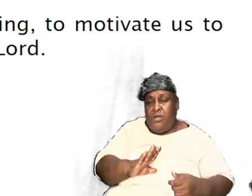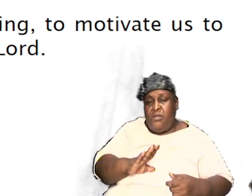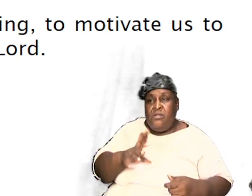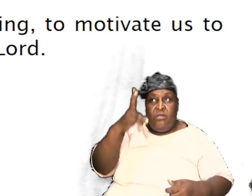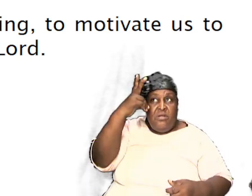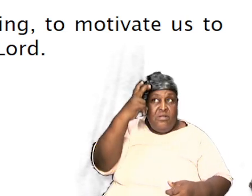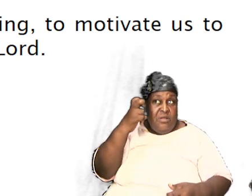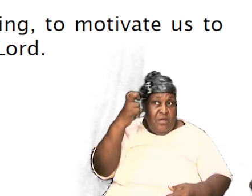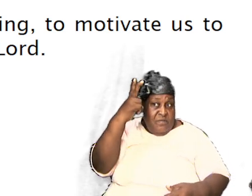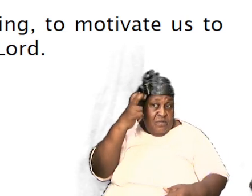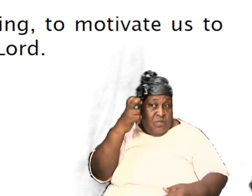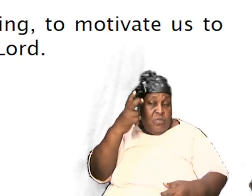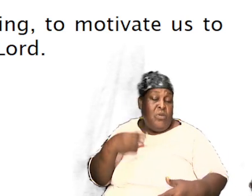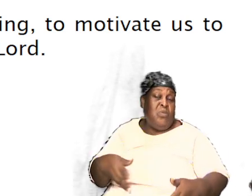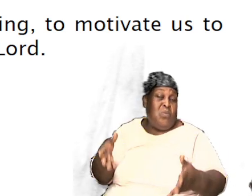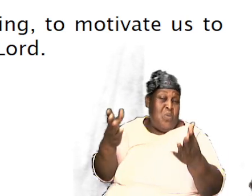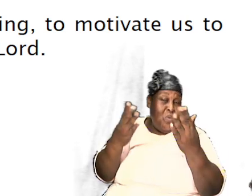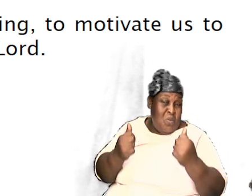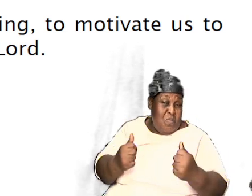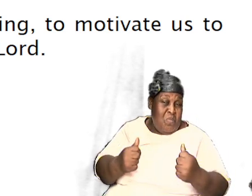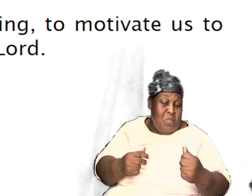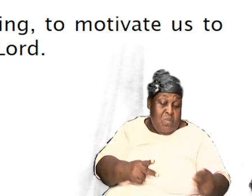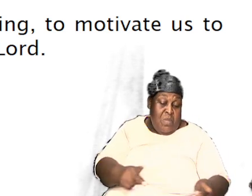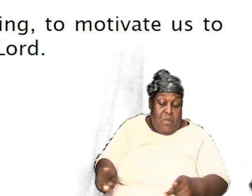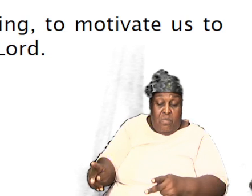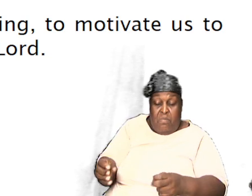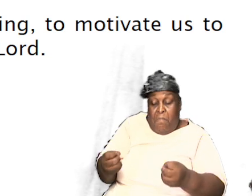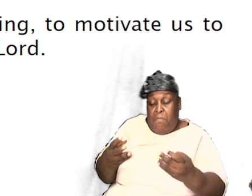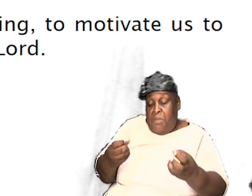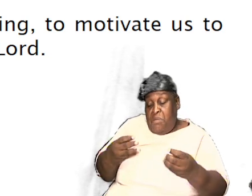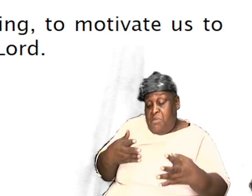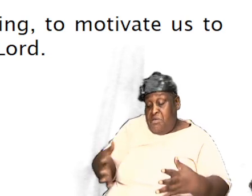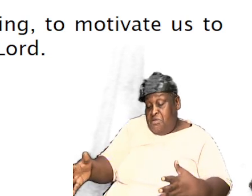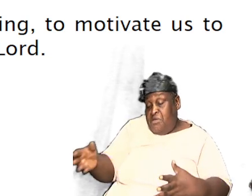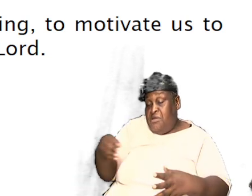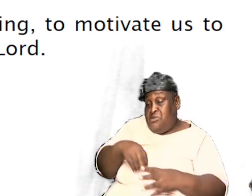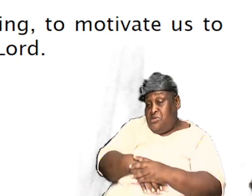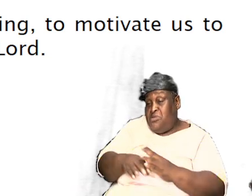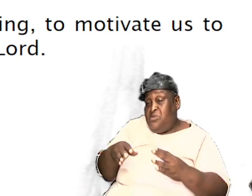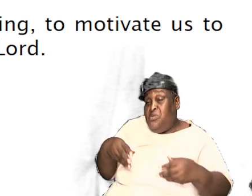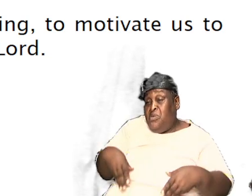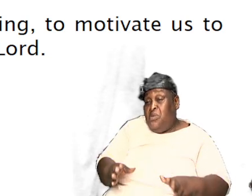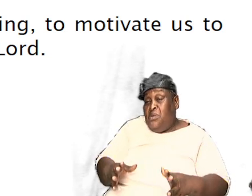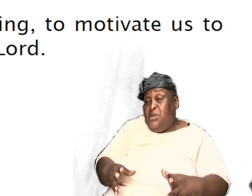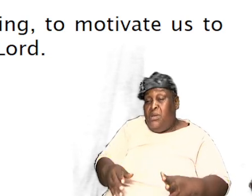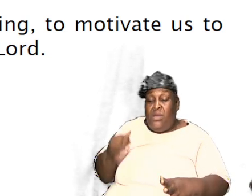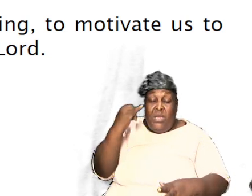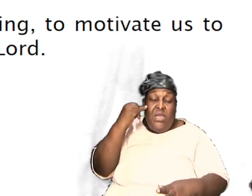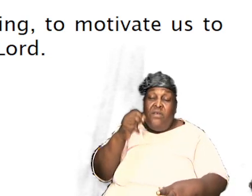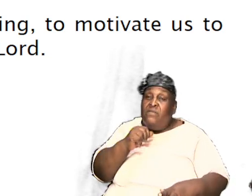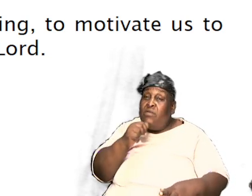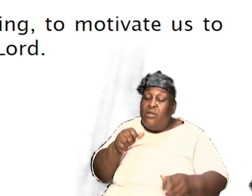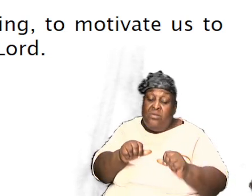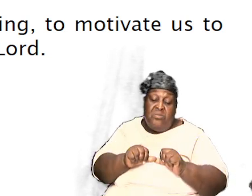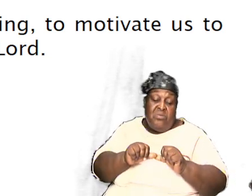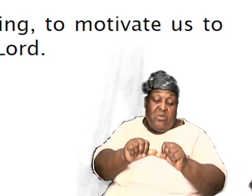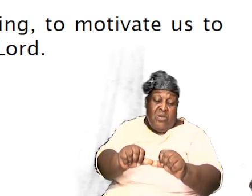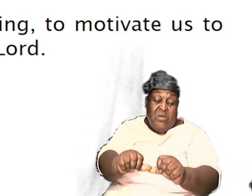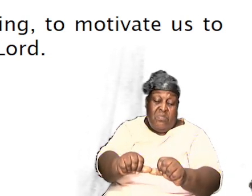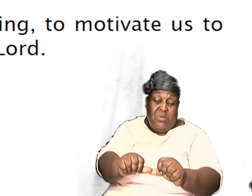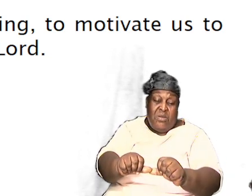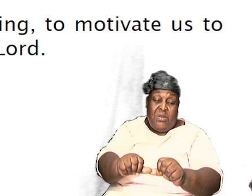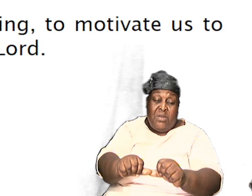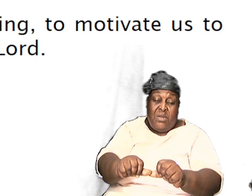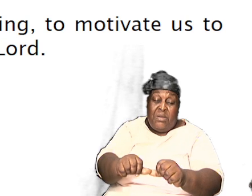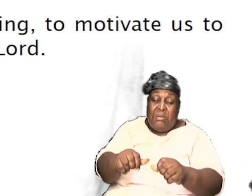come and, you know, he will put many things in our way. And if we are not determined to do not have that